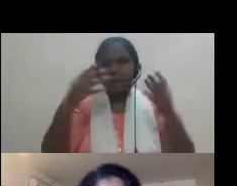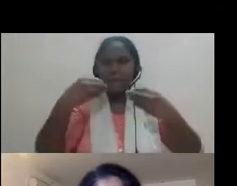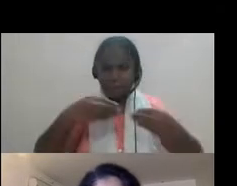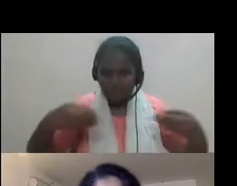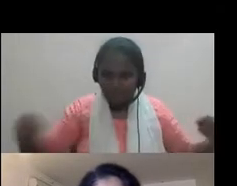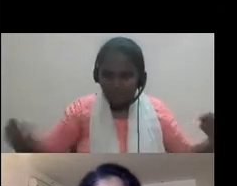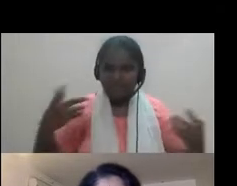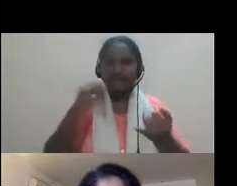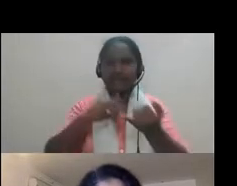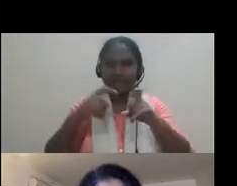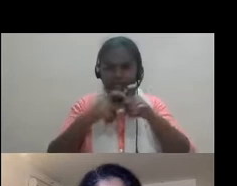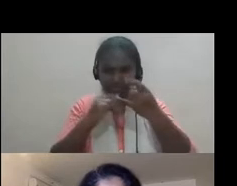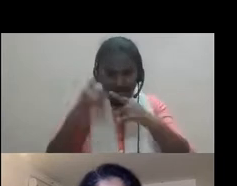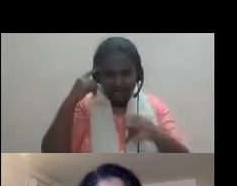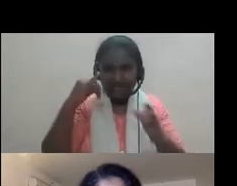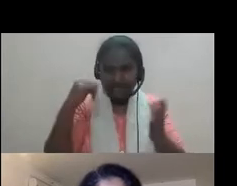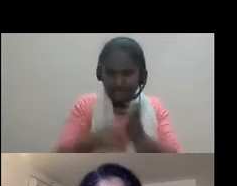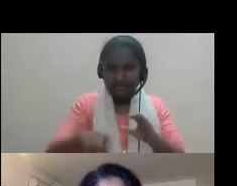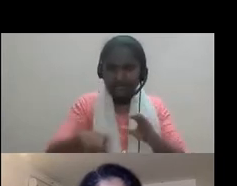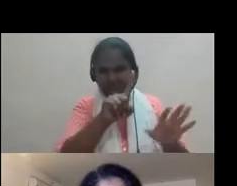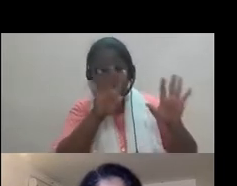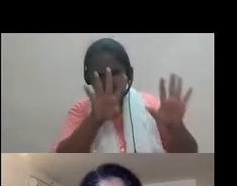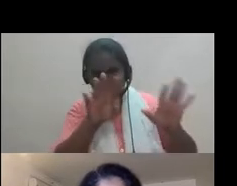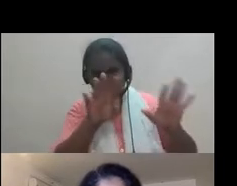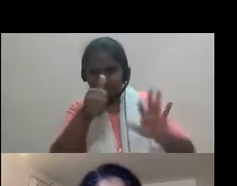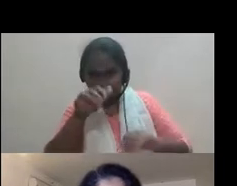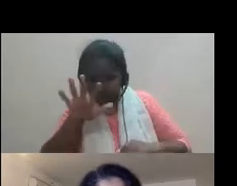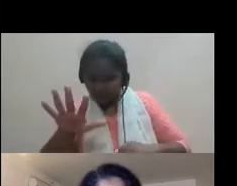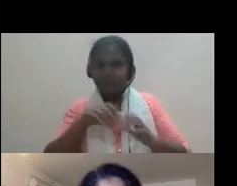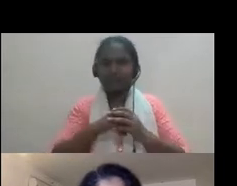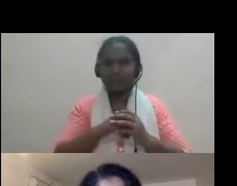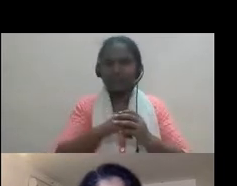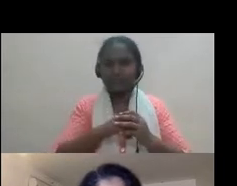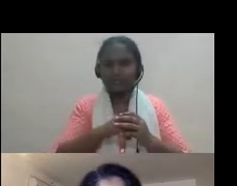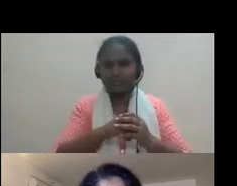materials that existed back in the 60s, in 1965,